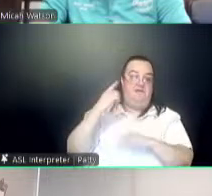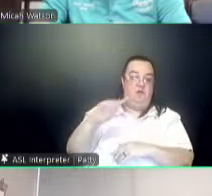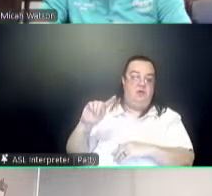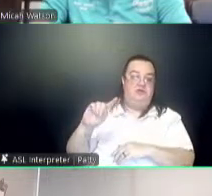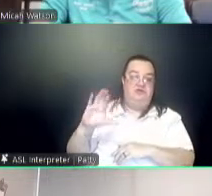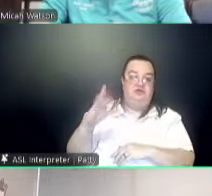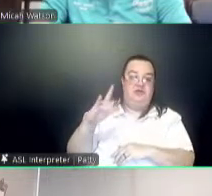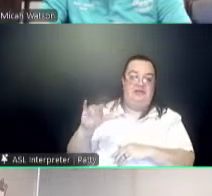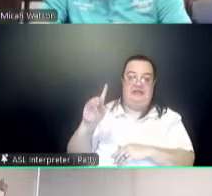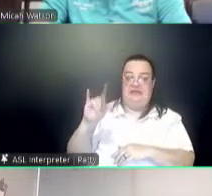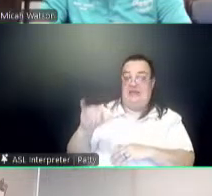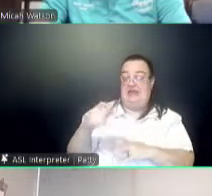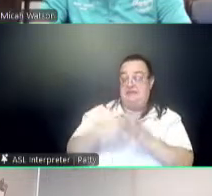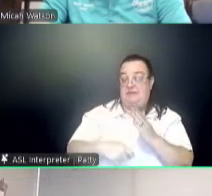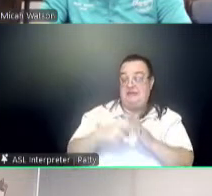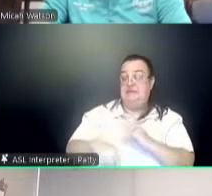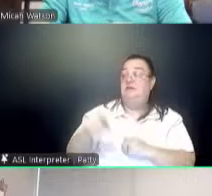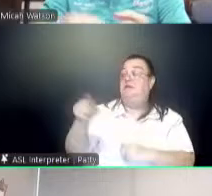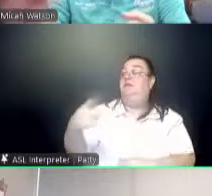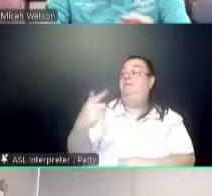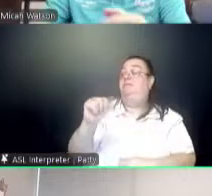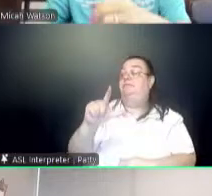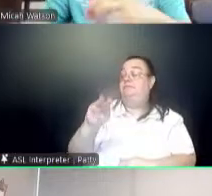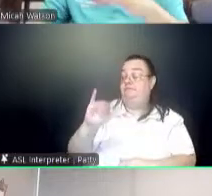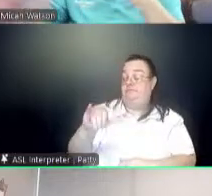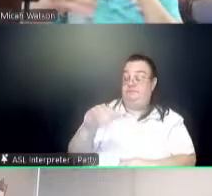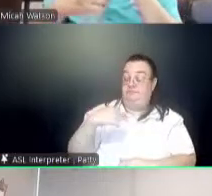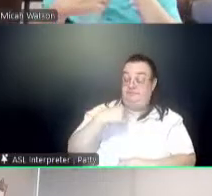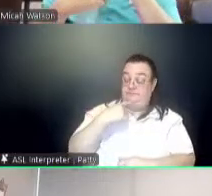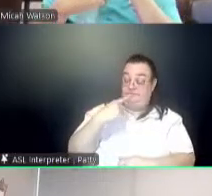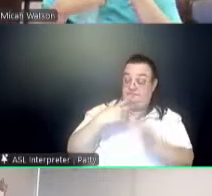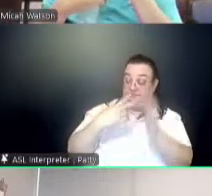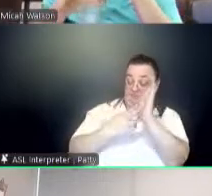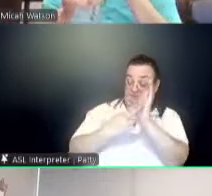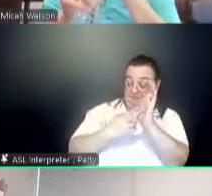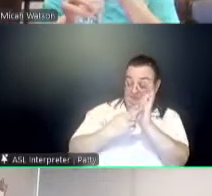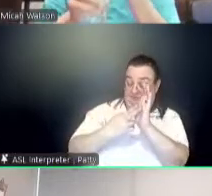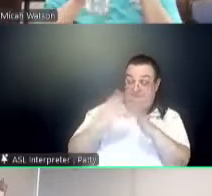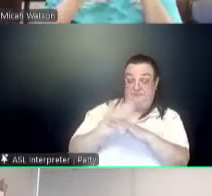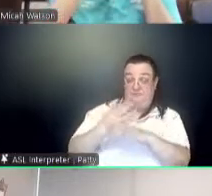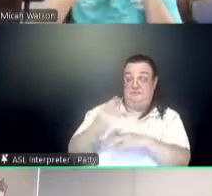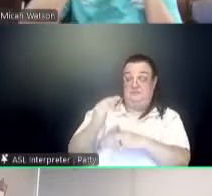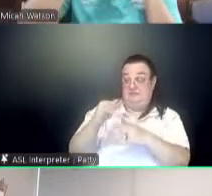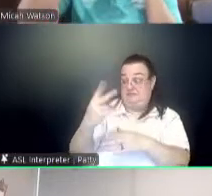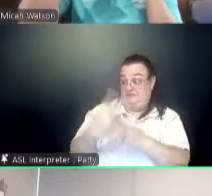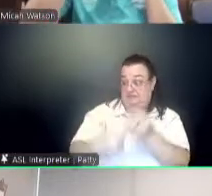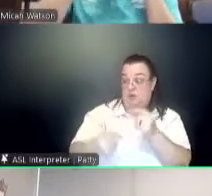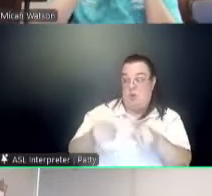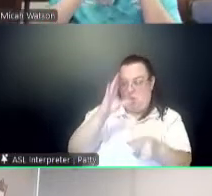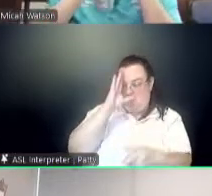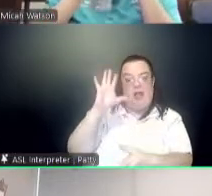I'll be honest with you. I think that between the two, that's going to be $20,000.